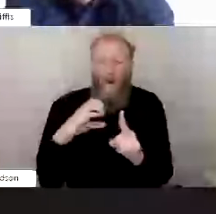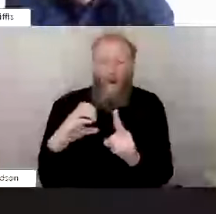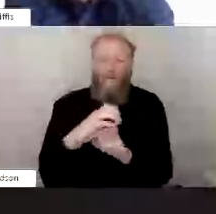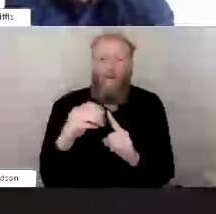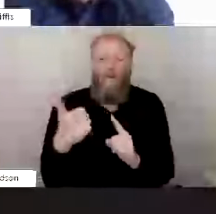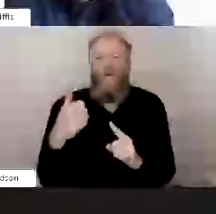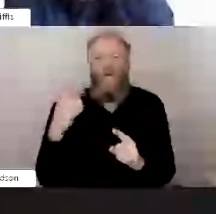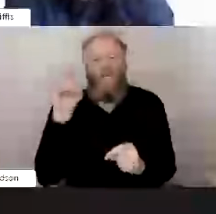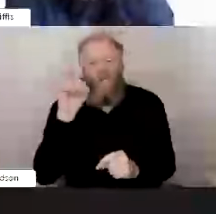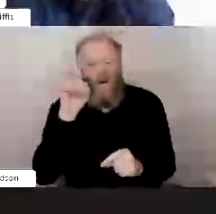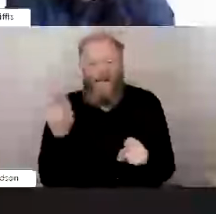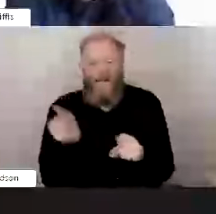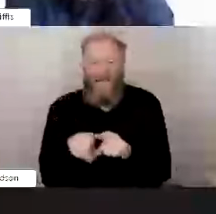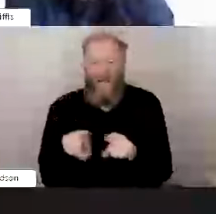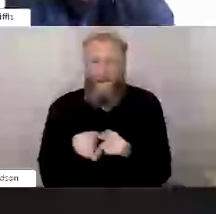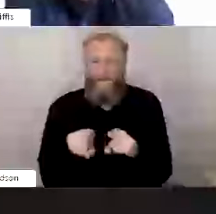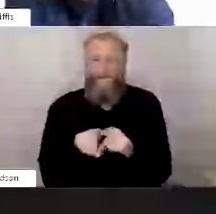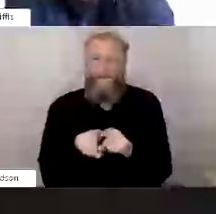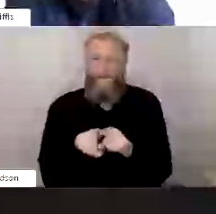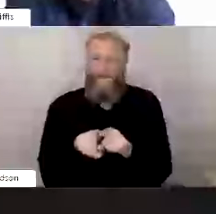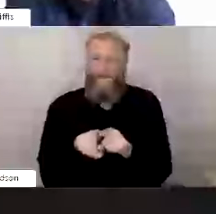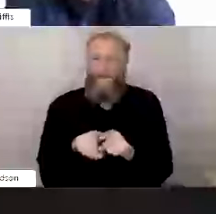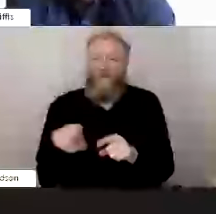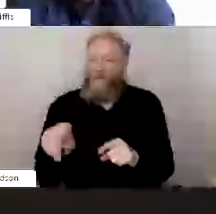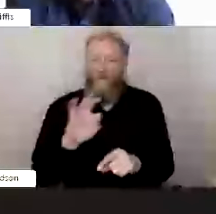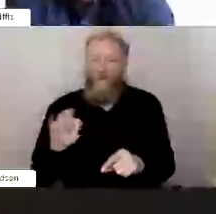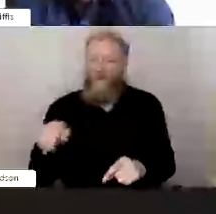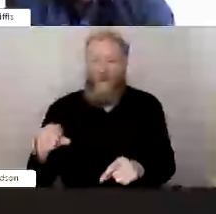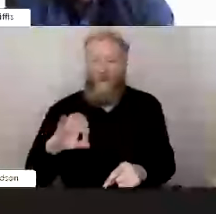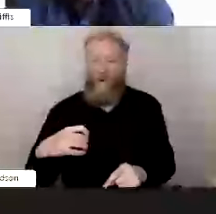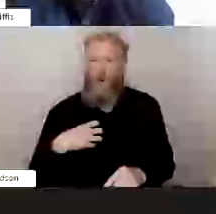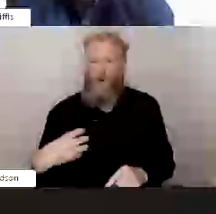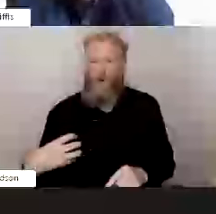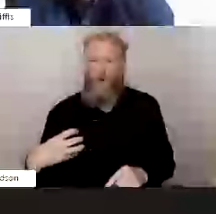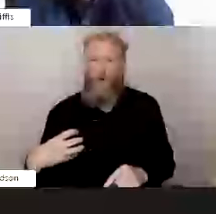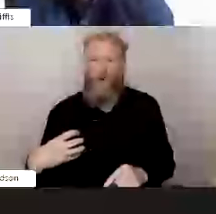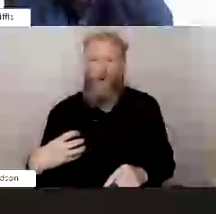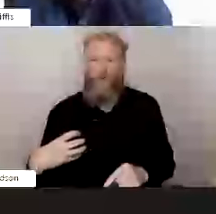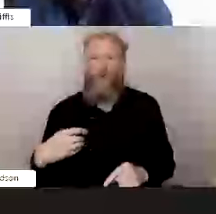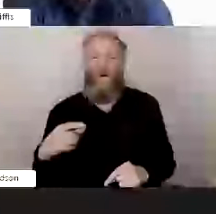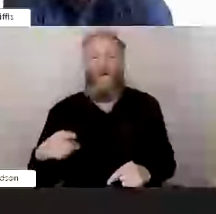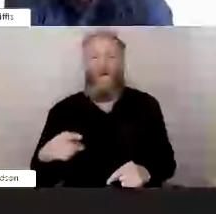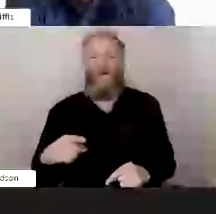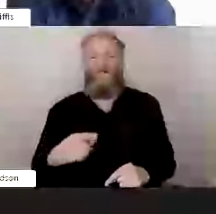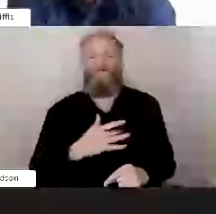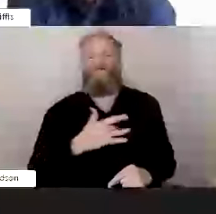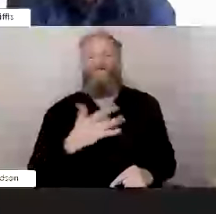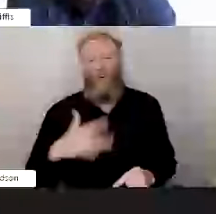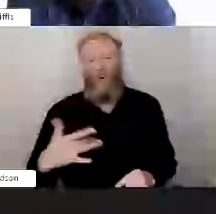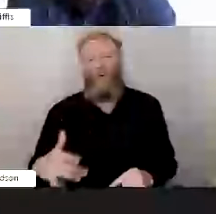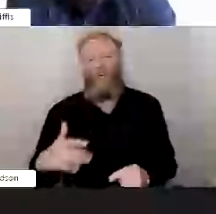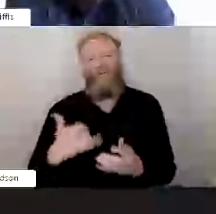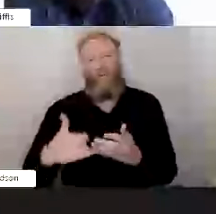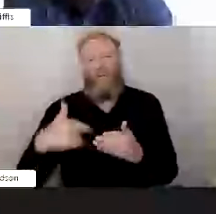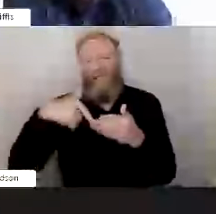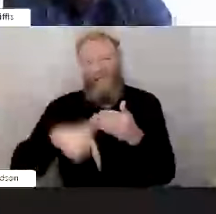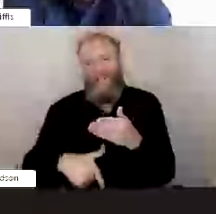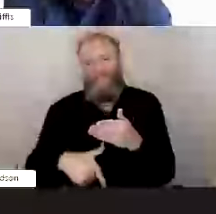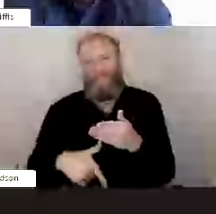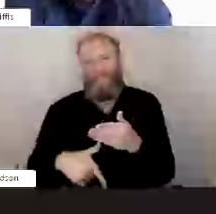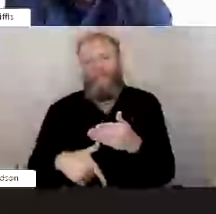as well. And it wasn't there anymore effectively, and that hurt them deeply on a level that is hard